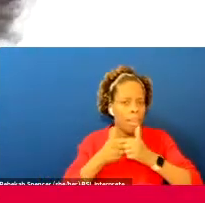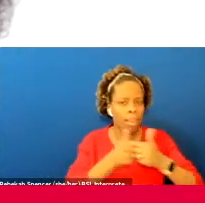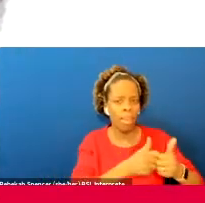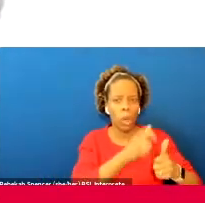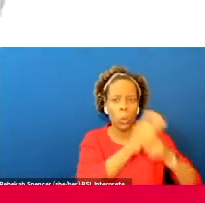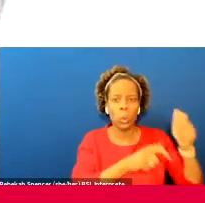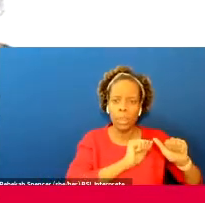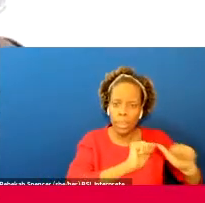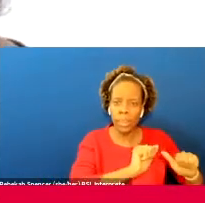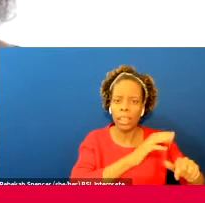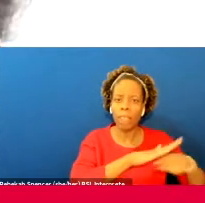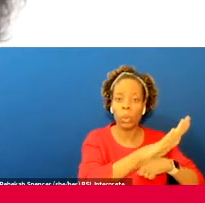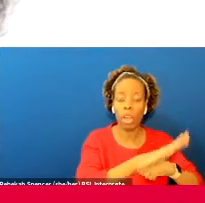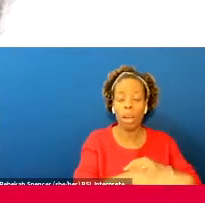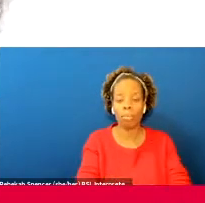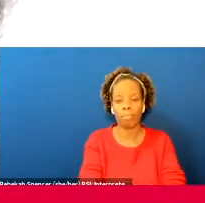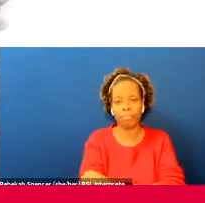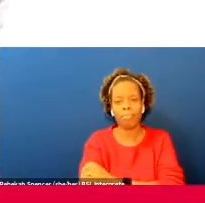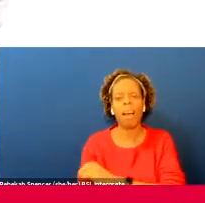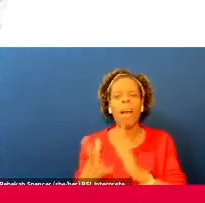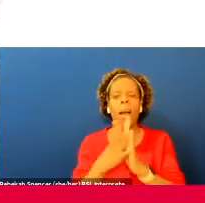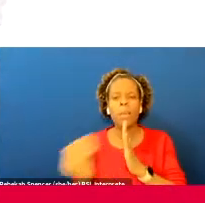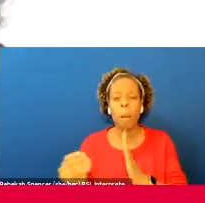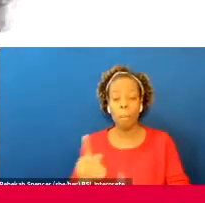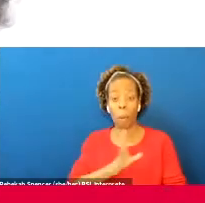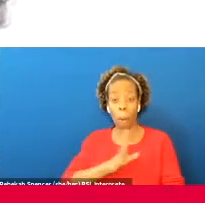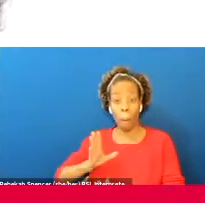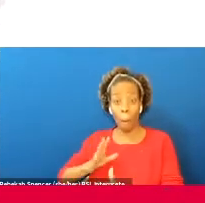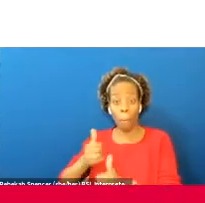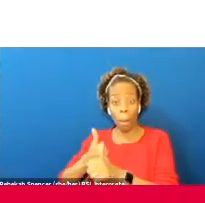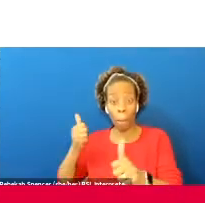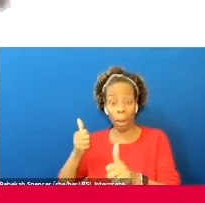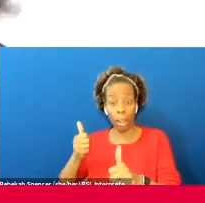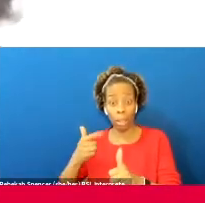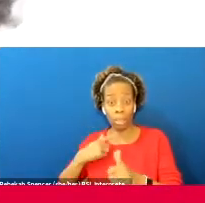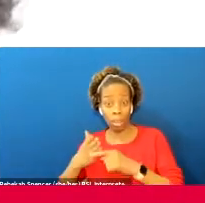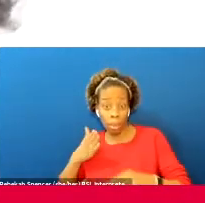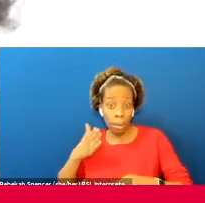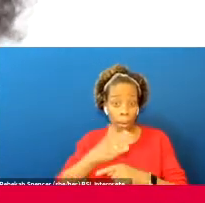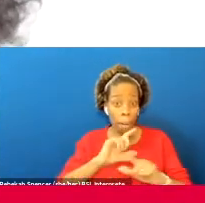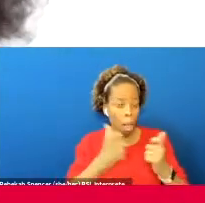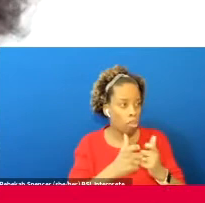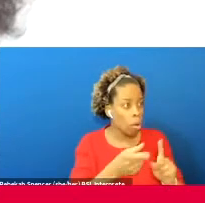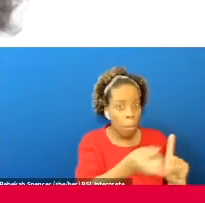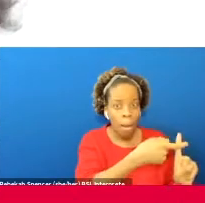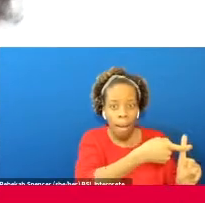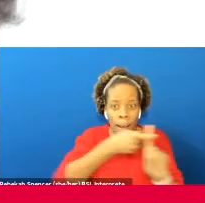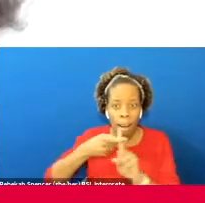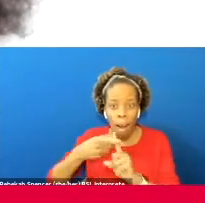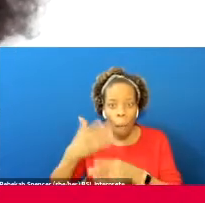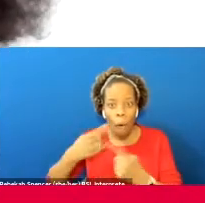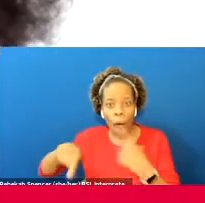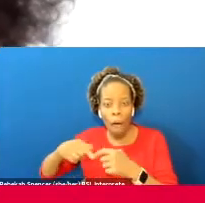example, arms companies will recruit future employees literally in classrooms and at career fairs. And I